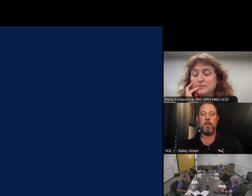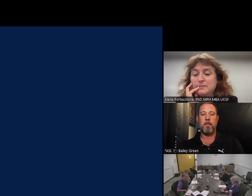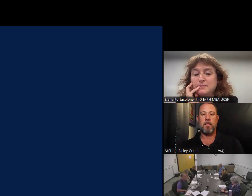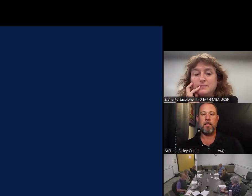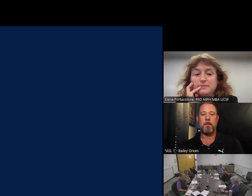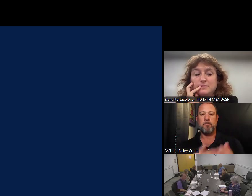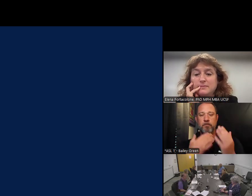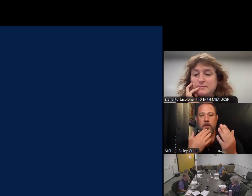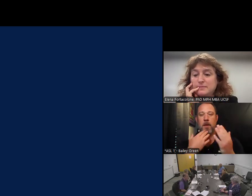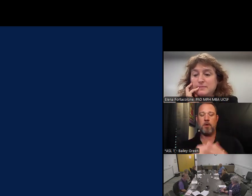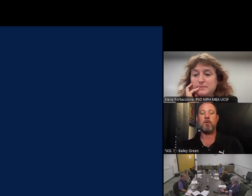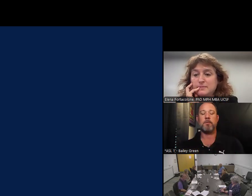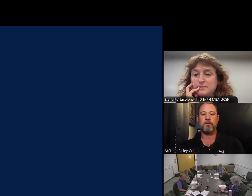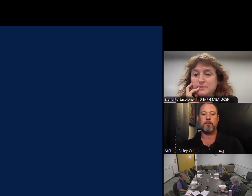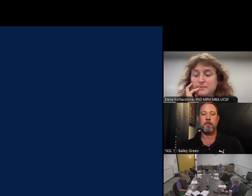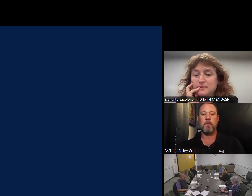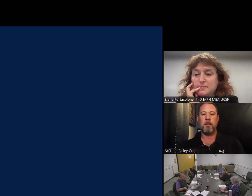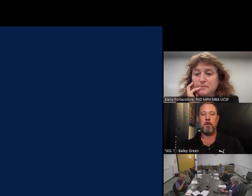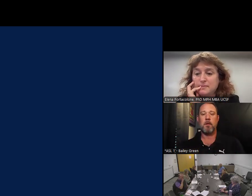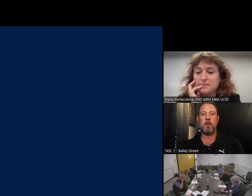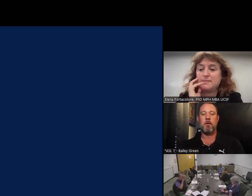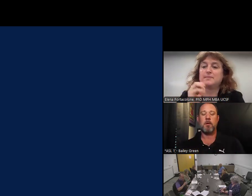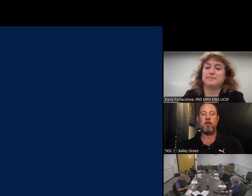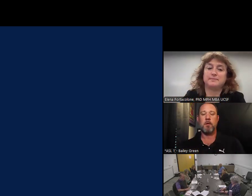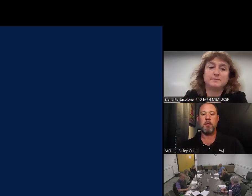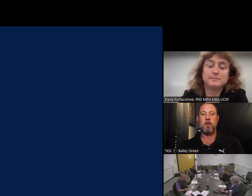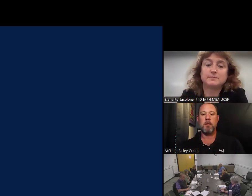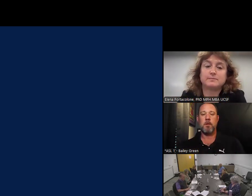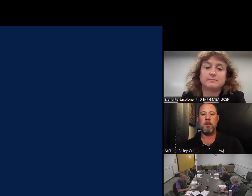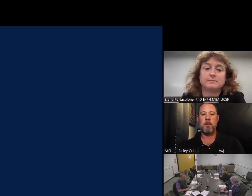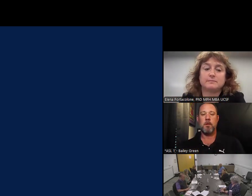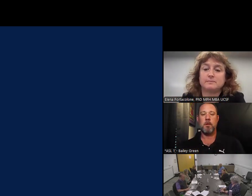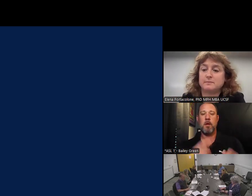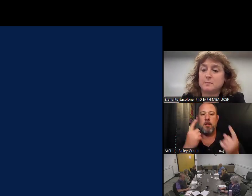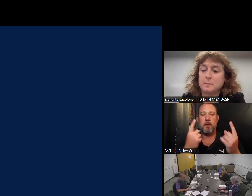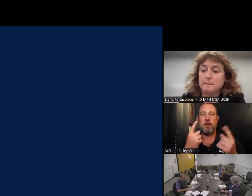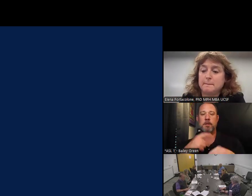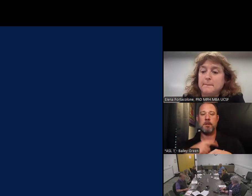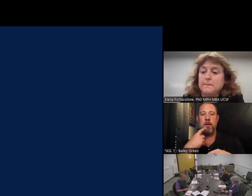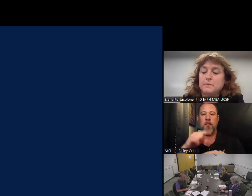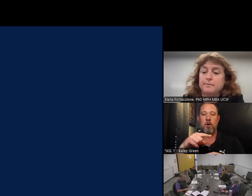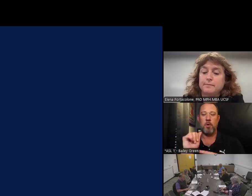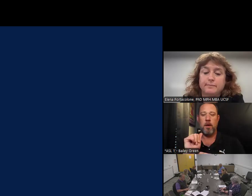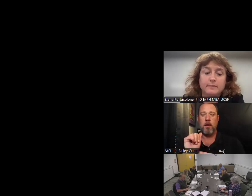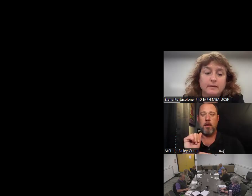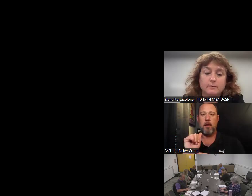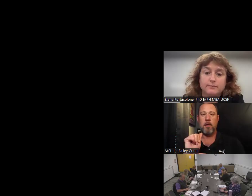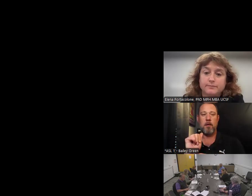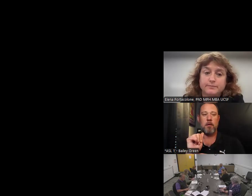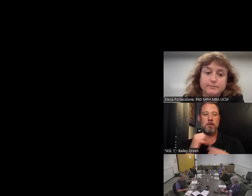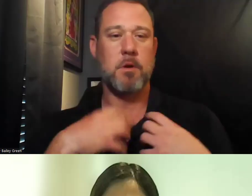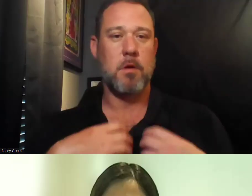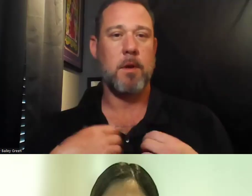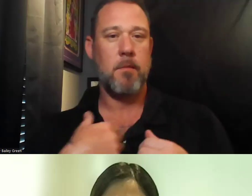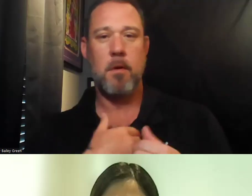Thank you so much, Elena, for sharing this important topic. I think now it's time for a Q&A. So committee members,